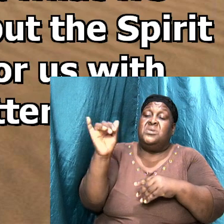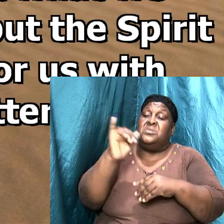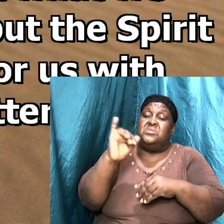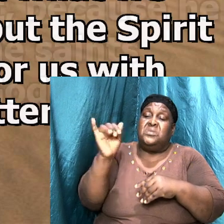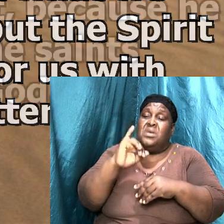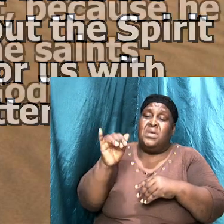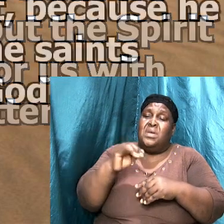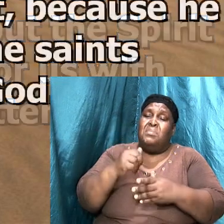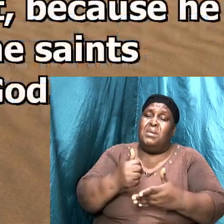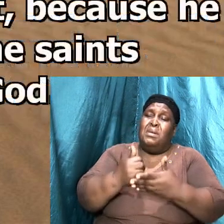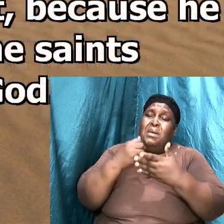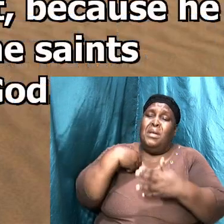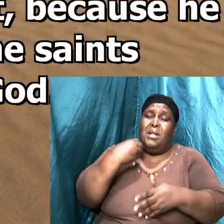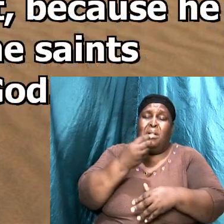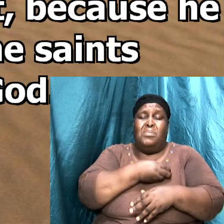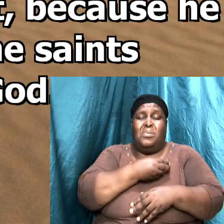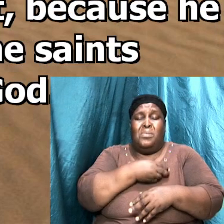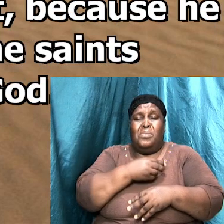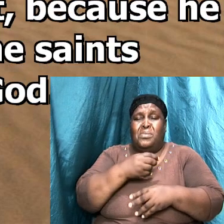infirmities